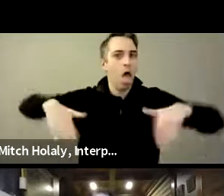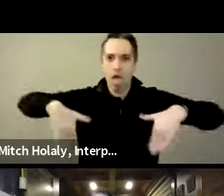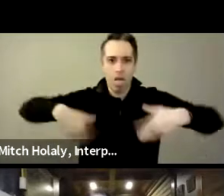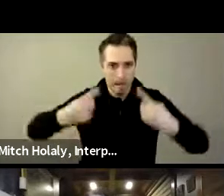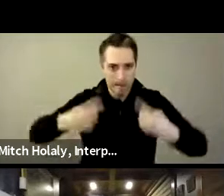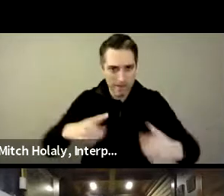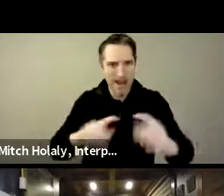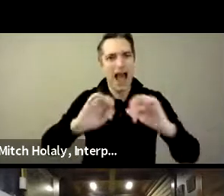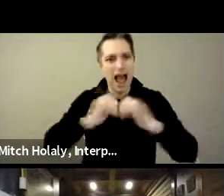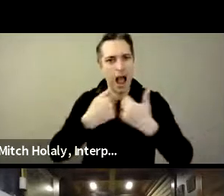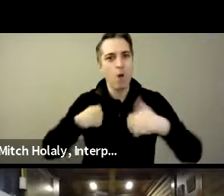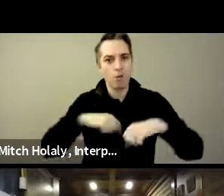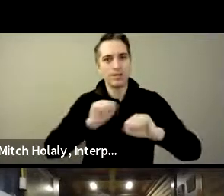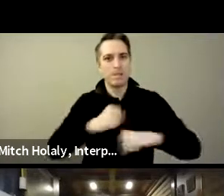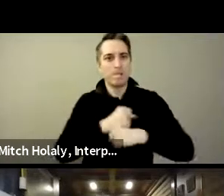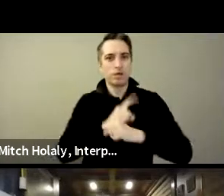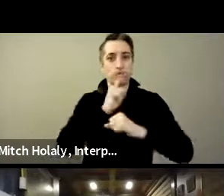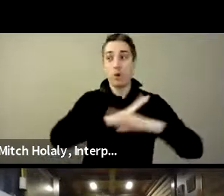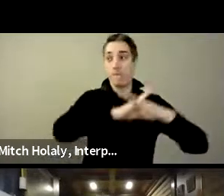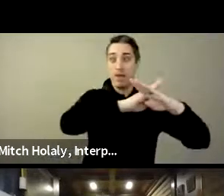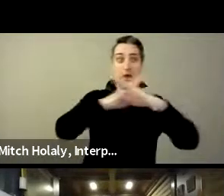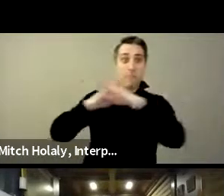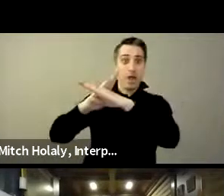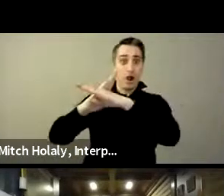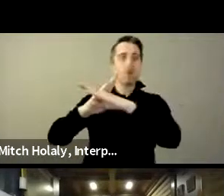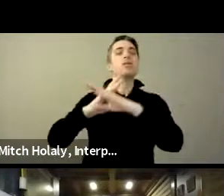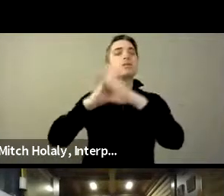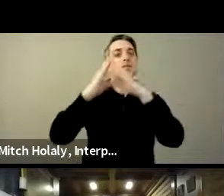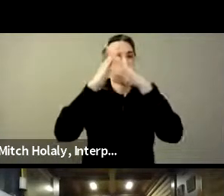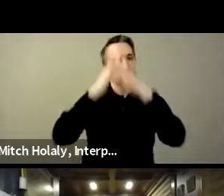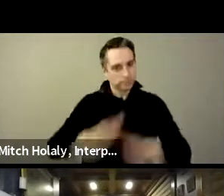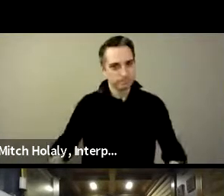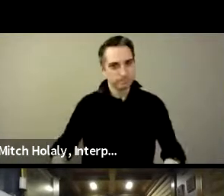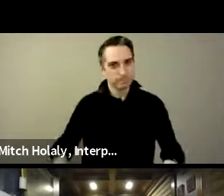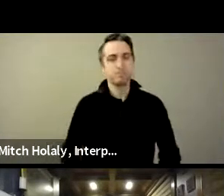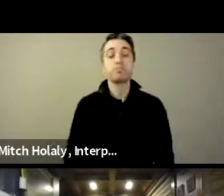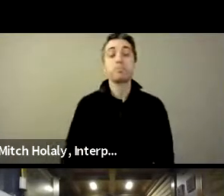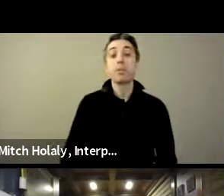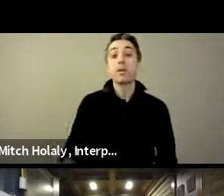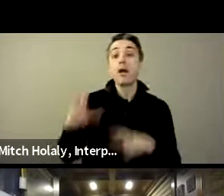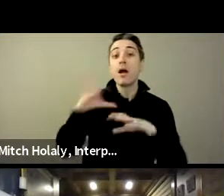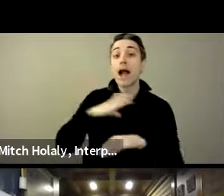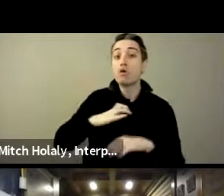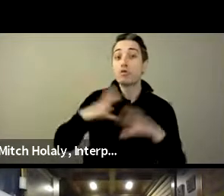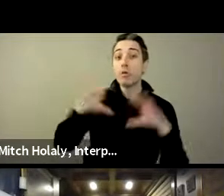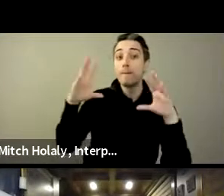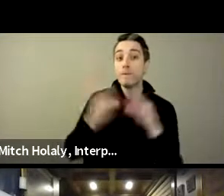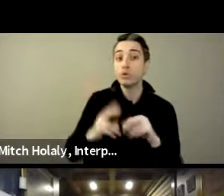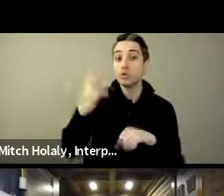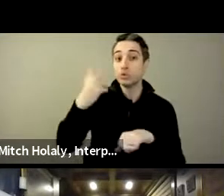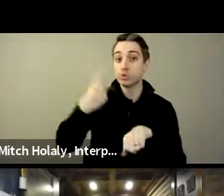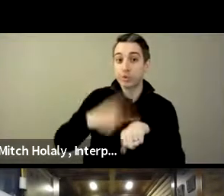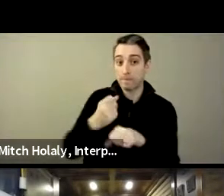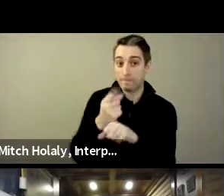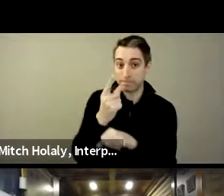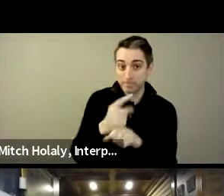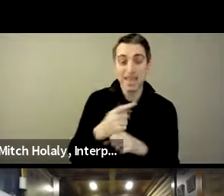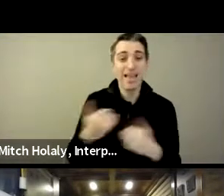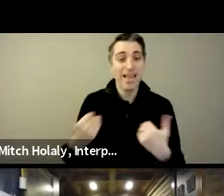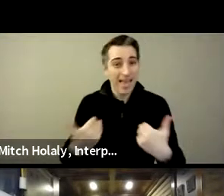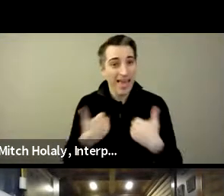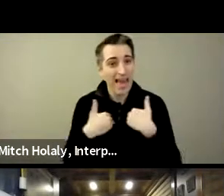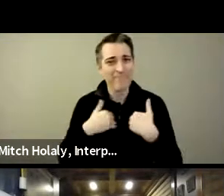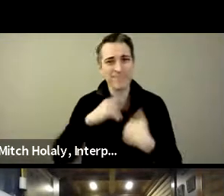of dismantling barriers to inclusion. The Council meets twice a year, and some of our guest speakers include national experts